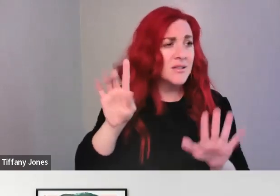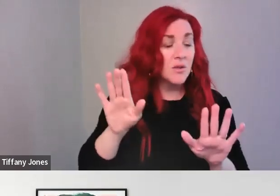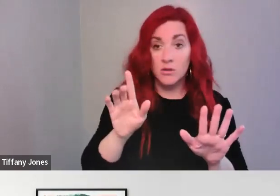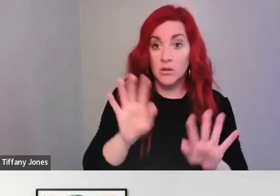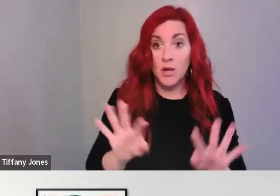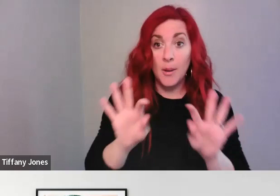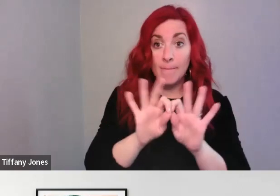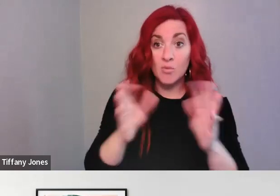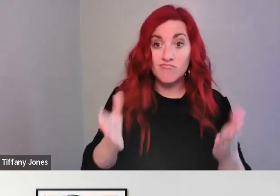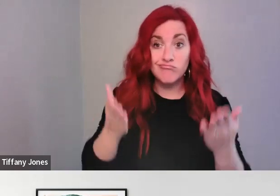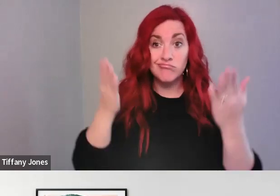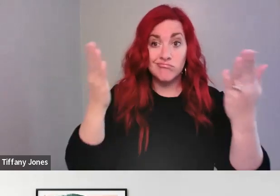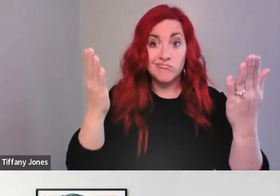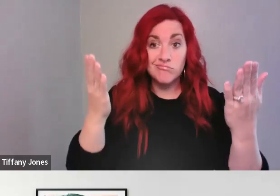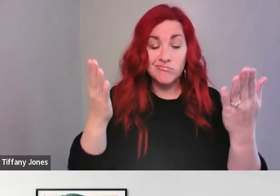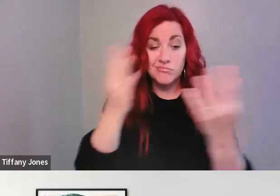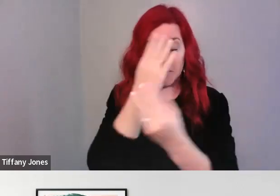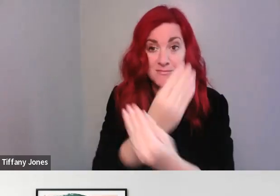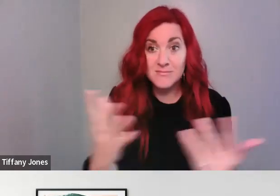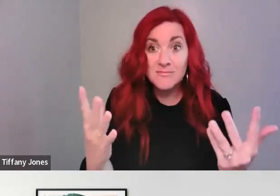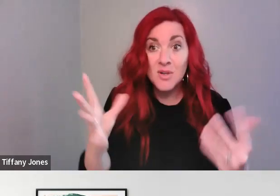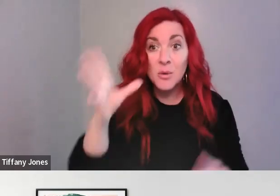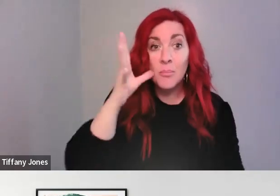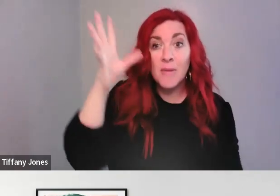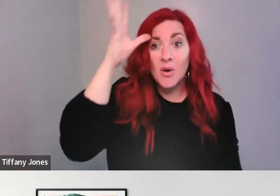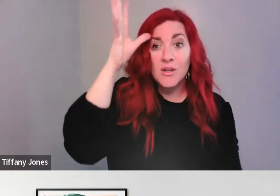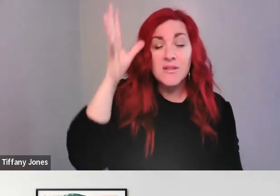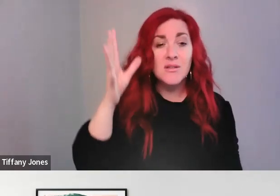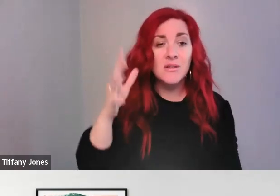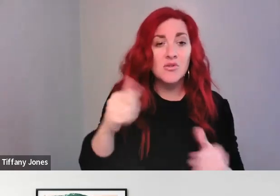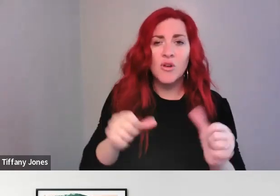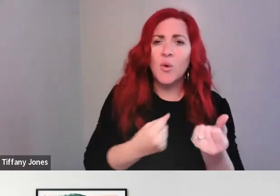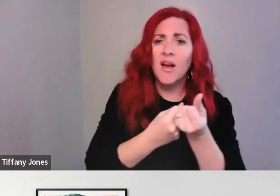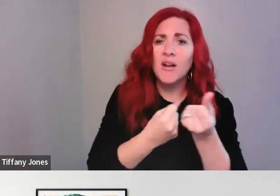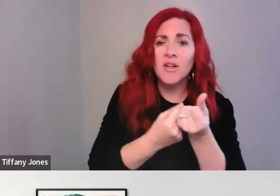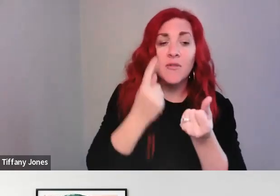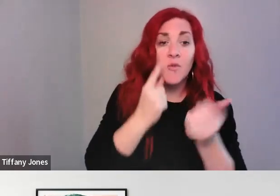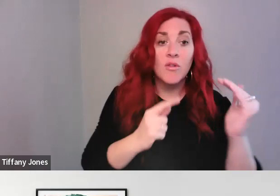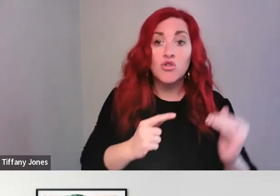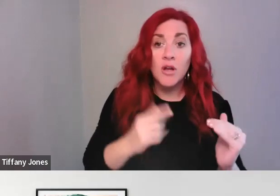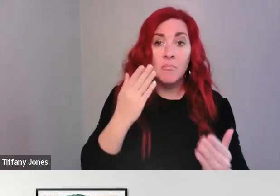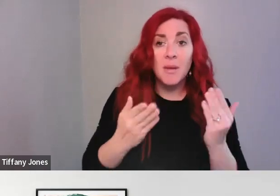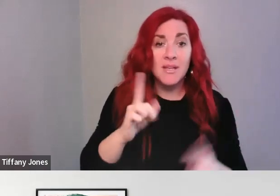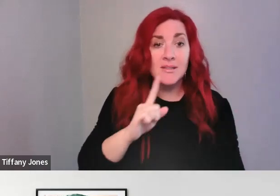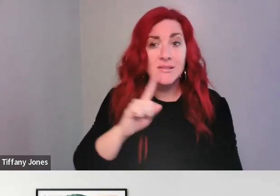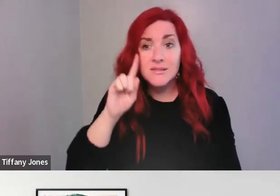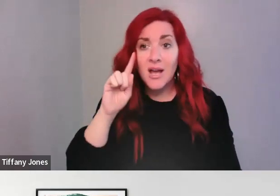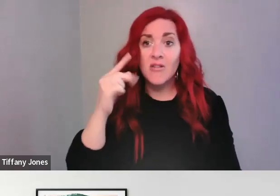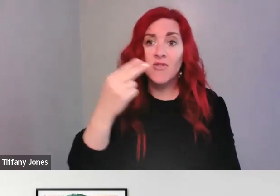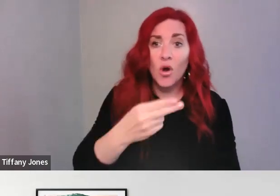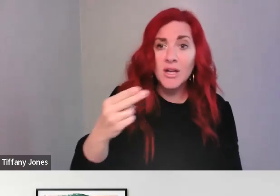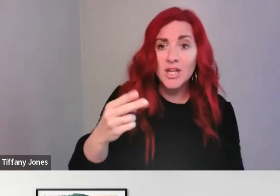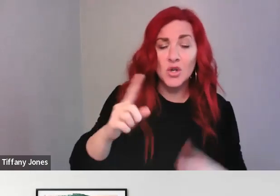that you could share with parents who are advocating for their children who might be deaf or hard of hearing or